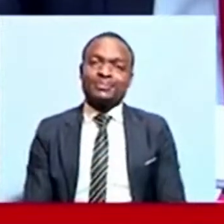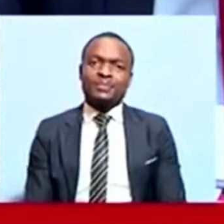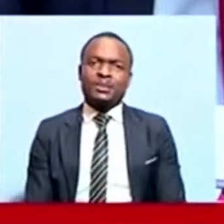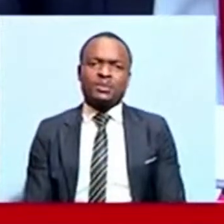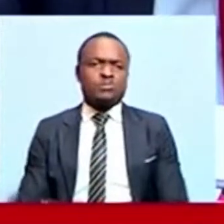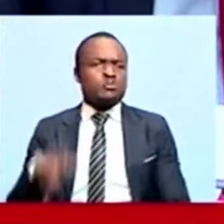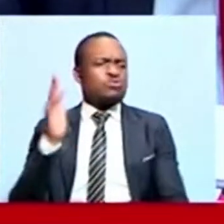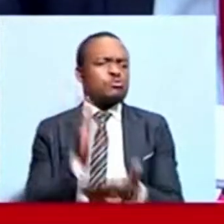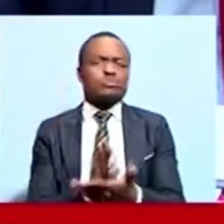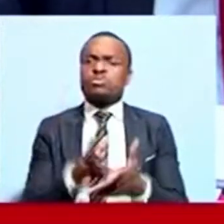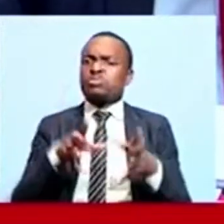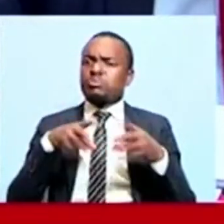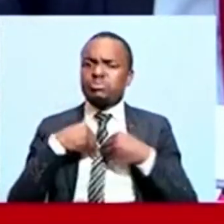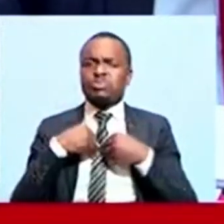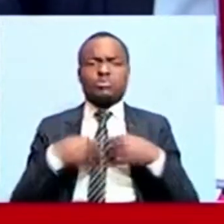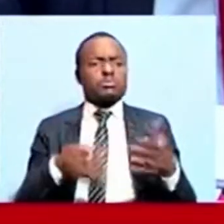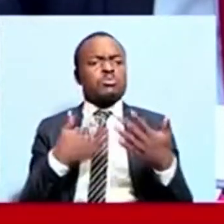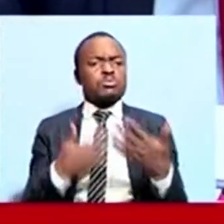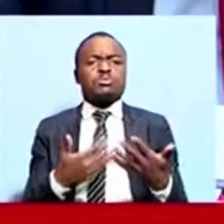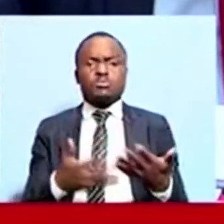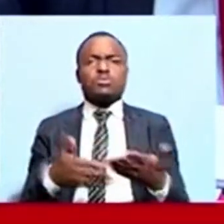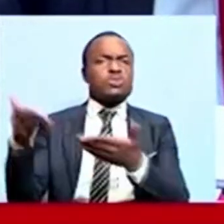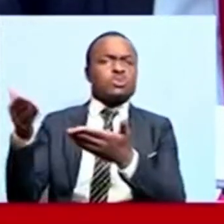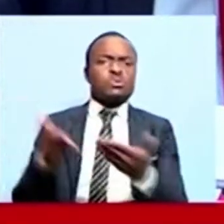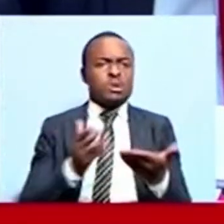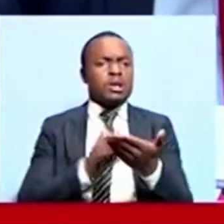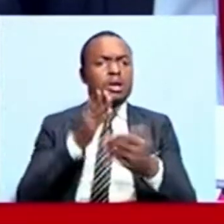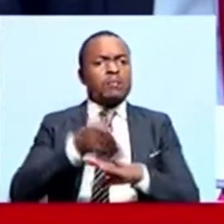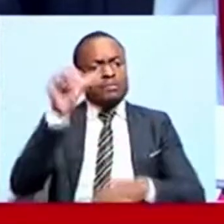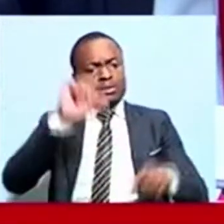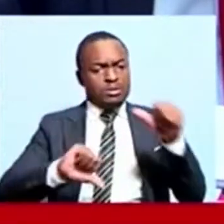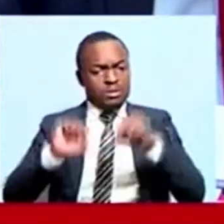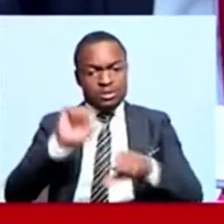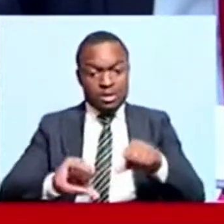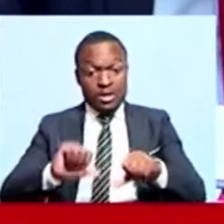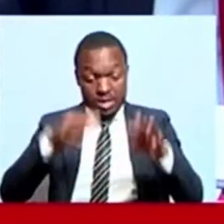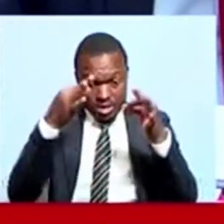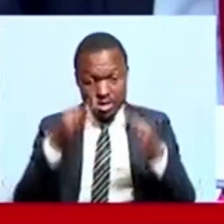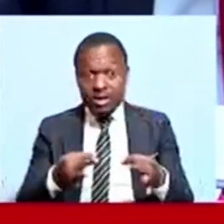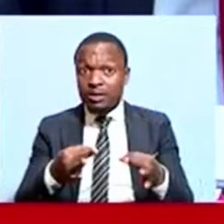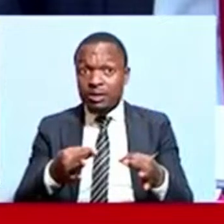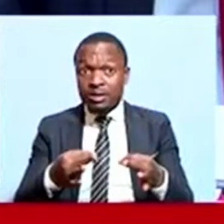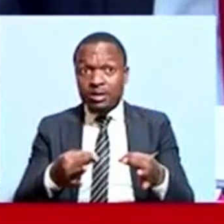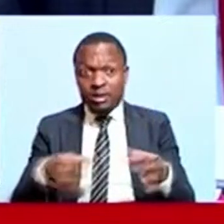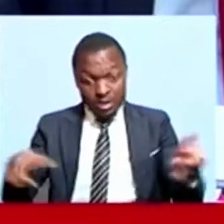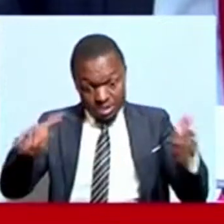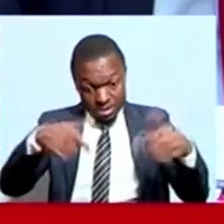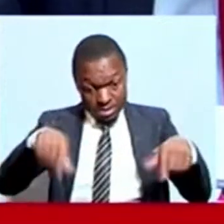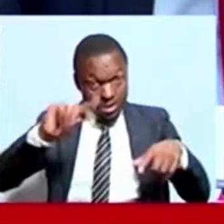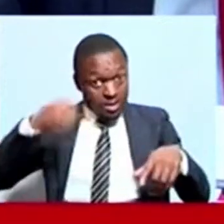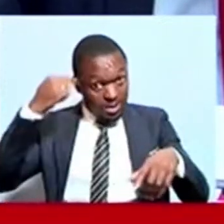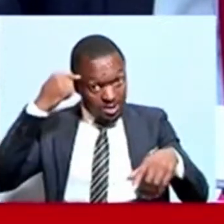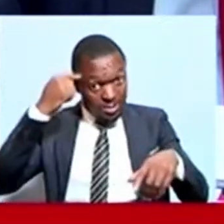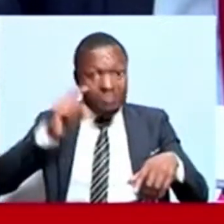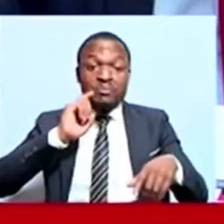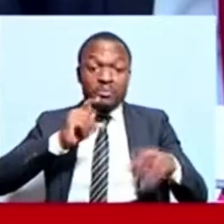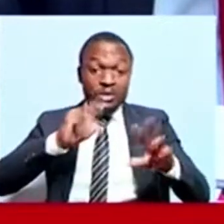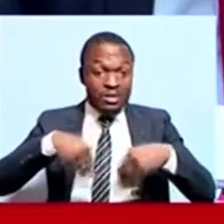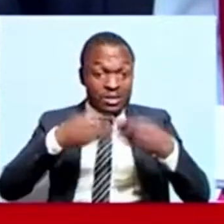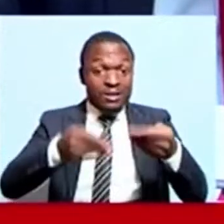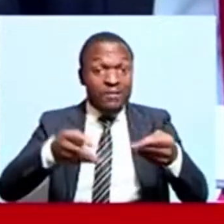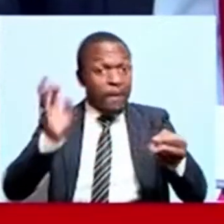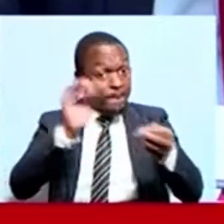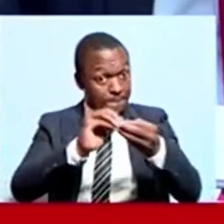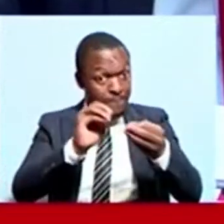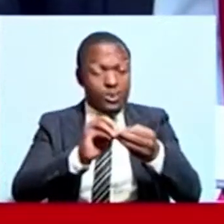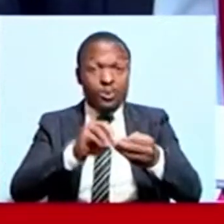stop accepting documents that will come after the auditors. If it means local authorities should be given more time to